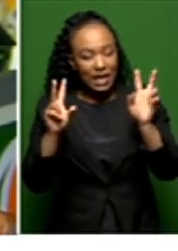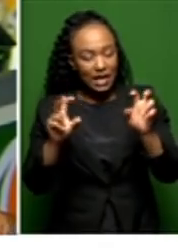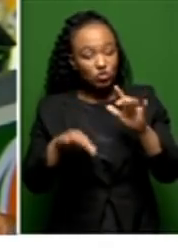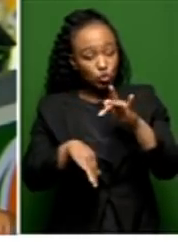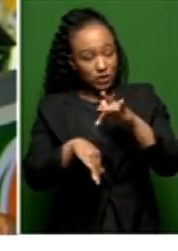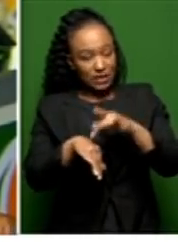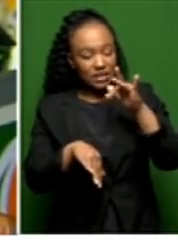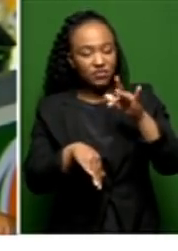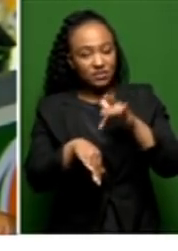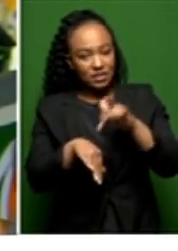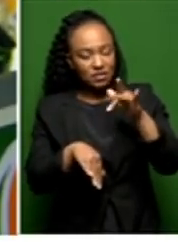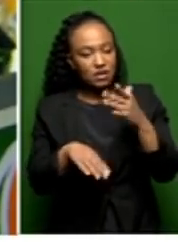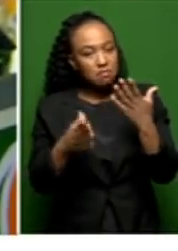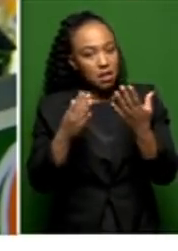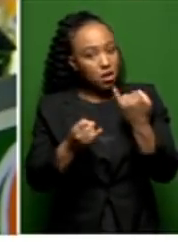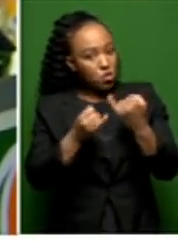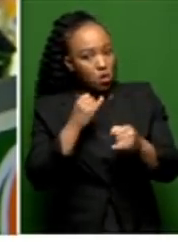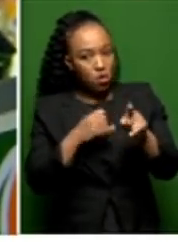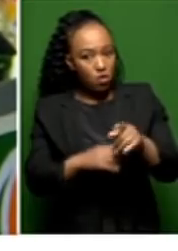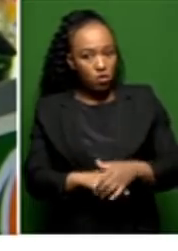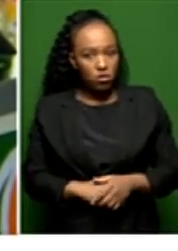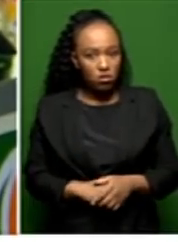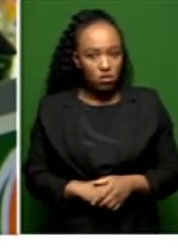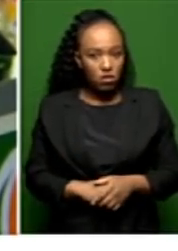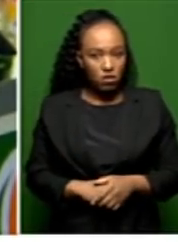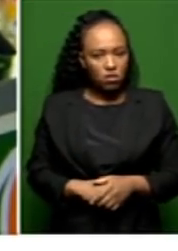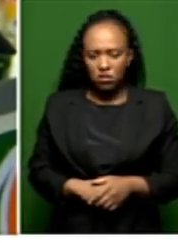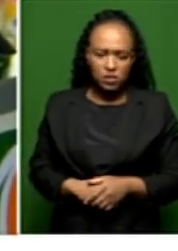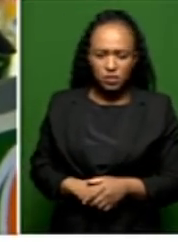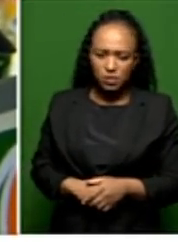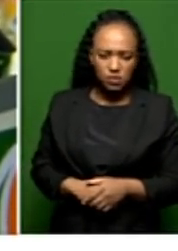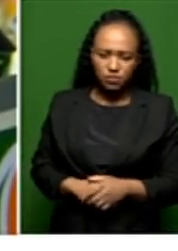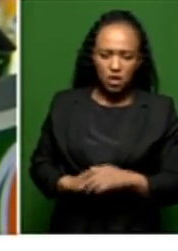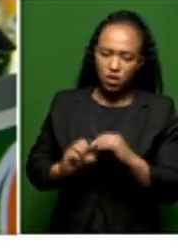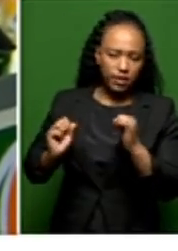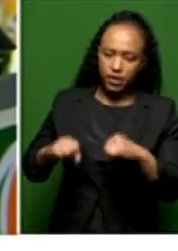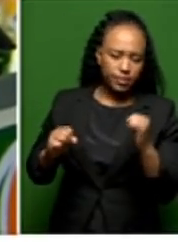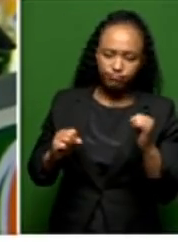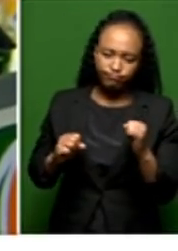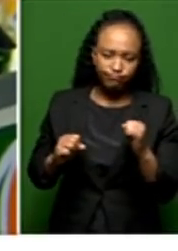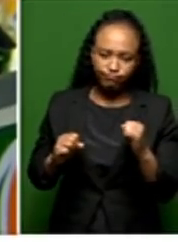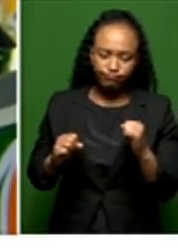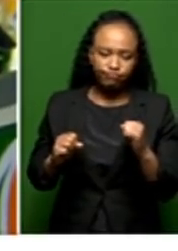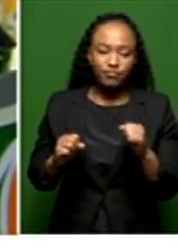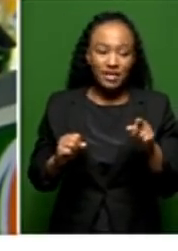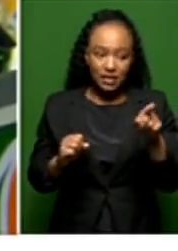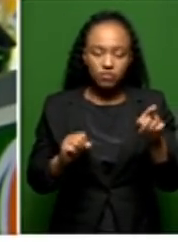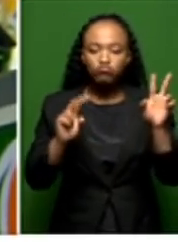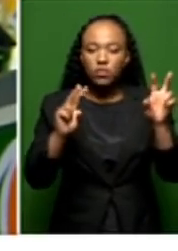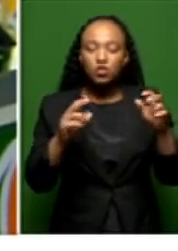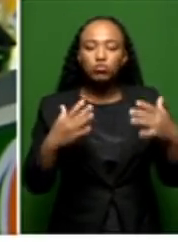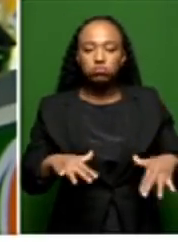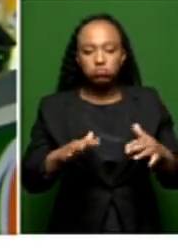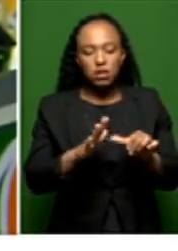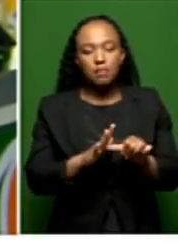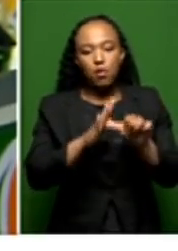Don't you think that's where you got it wrong? I disagree with respect, Sister Sophie. Look, it was pertinent that we deal with the issues of